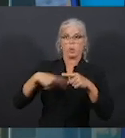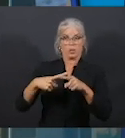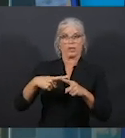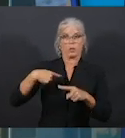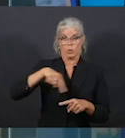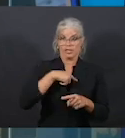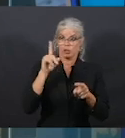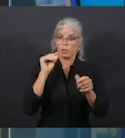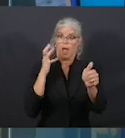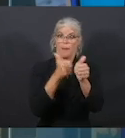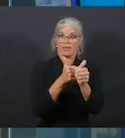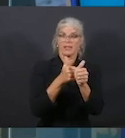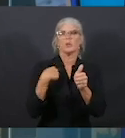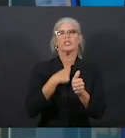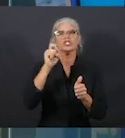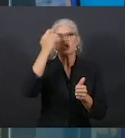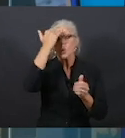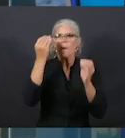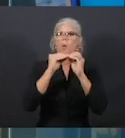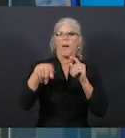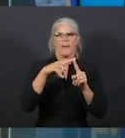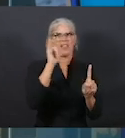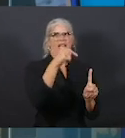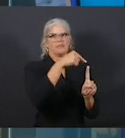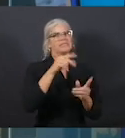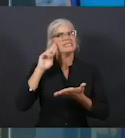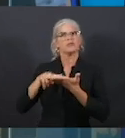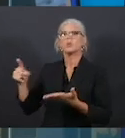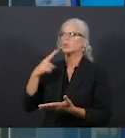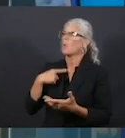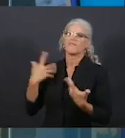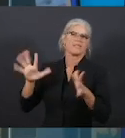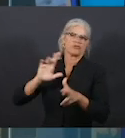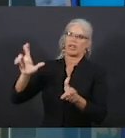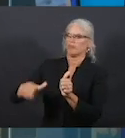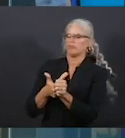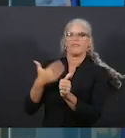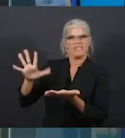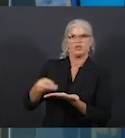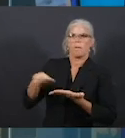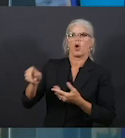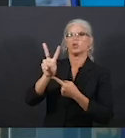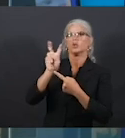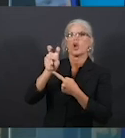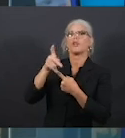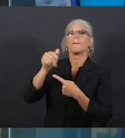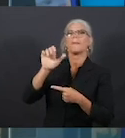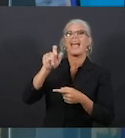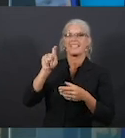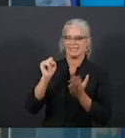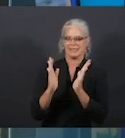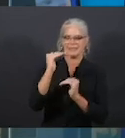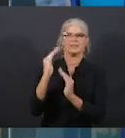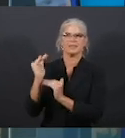this afternoon, we'll have much more information on that. But again, Secretary Weta told me that he's already purchased 200 packs of platelets to come into the state to